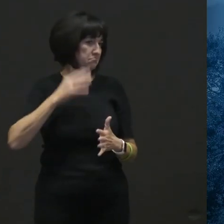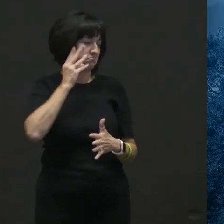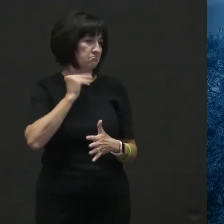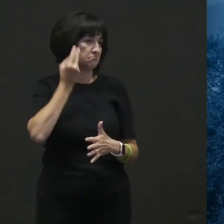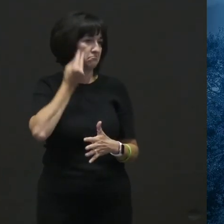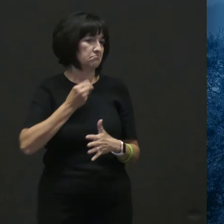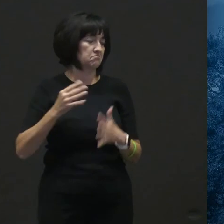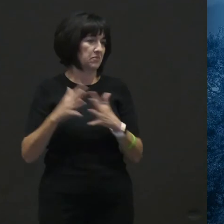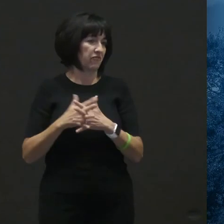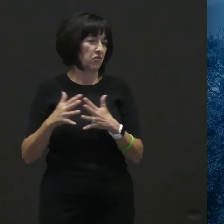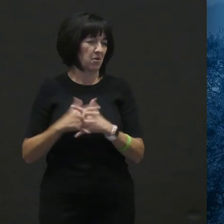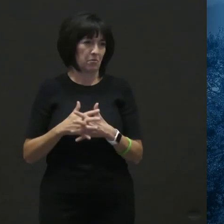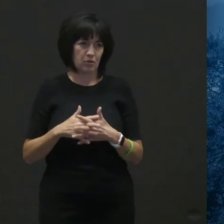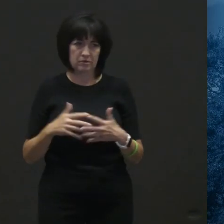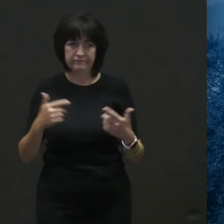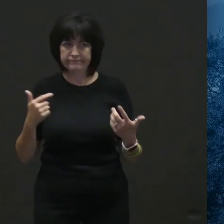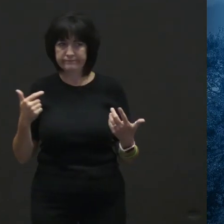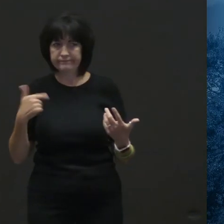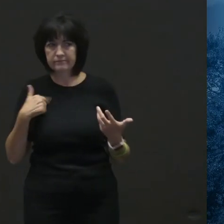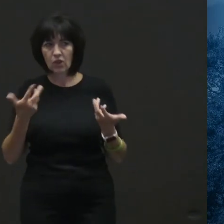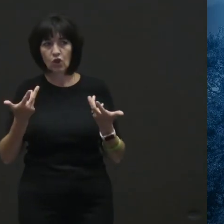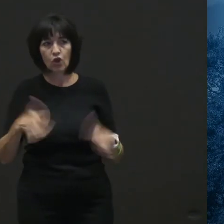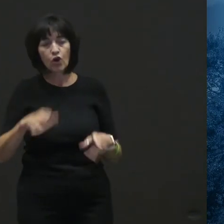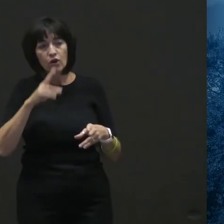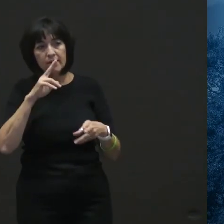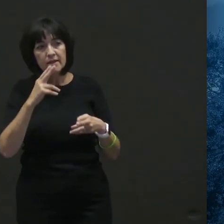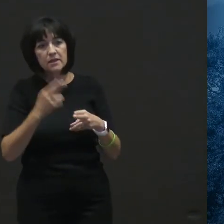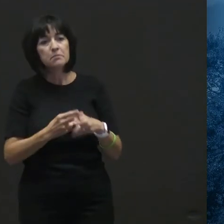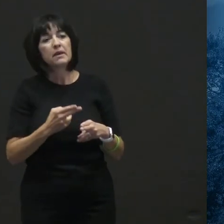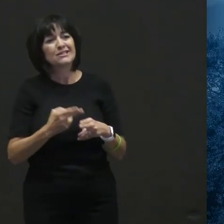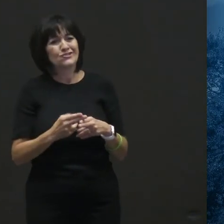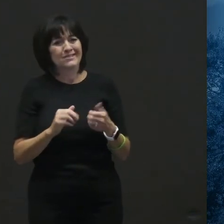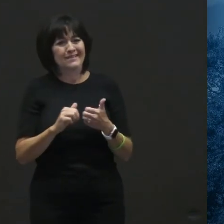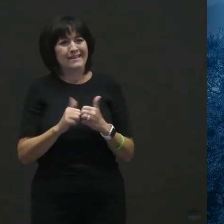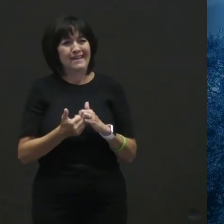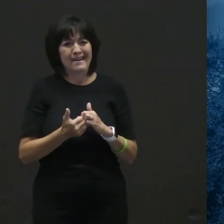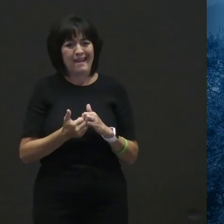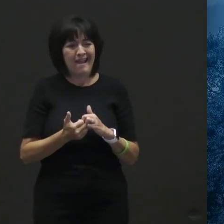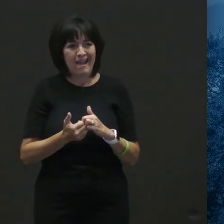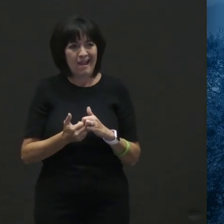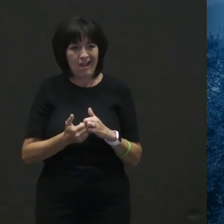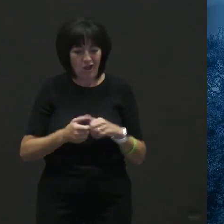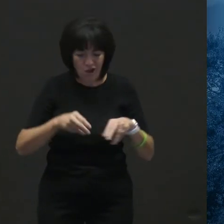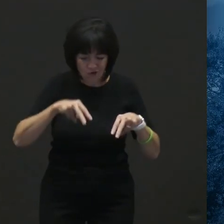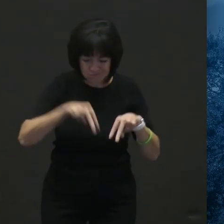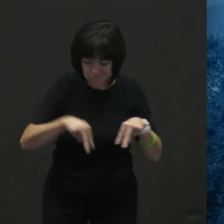it safely. I've said it in our press conferences here. I don't know how you do the line play safely